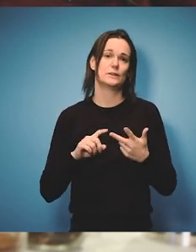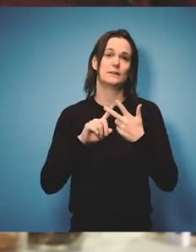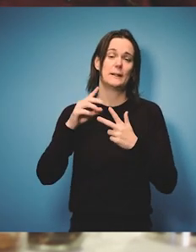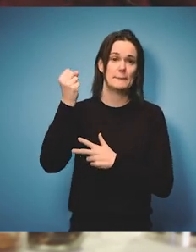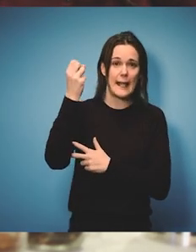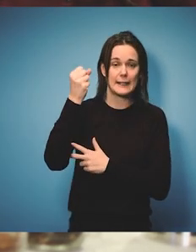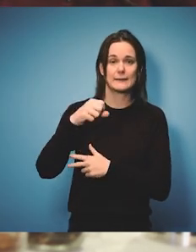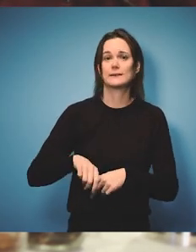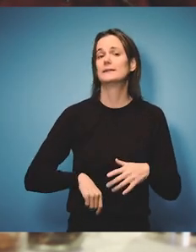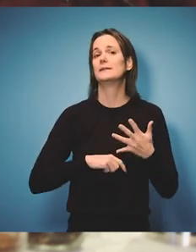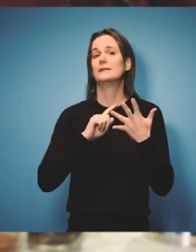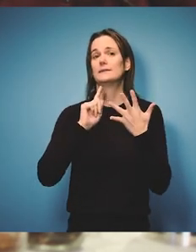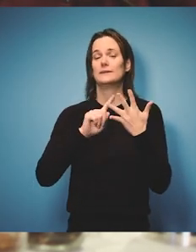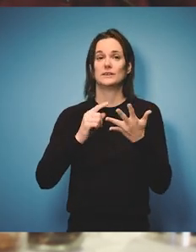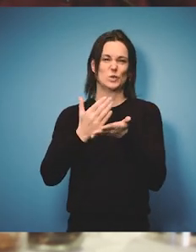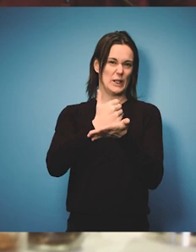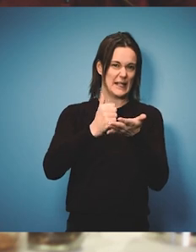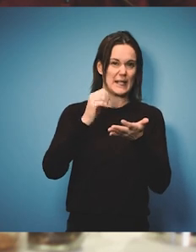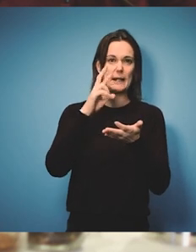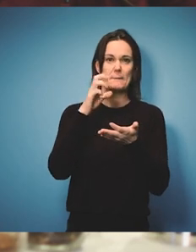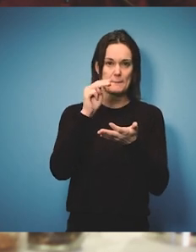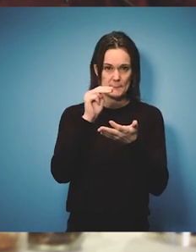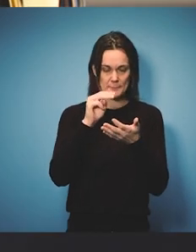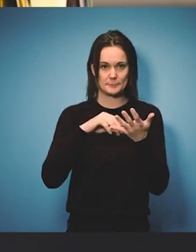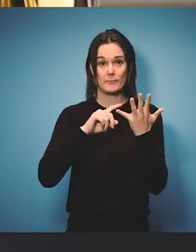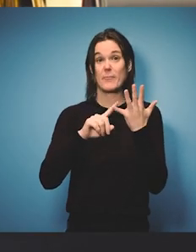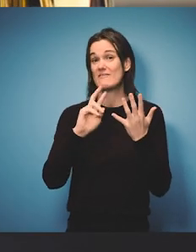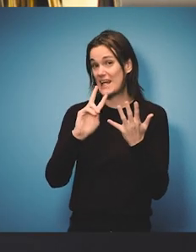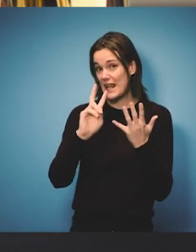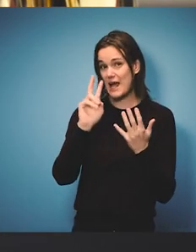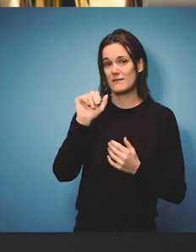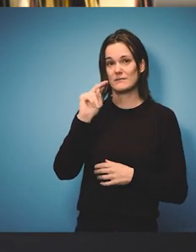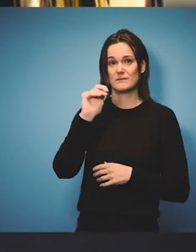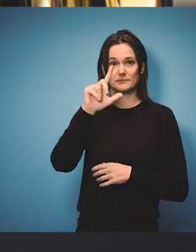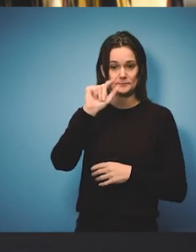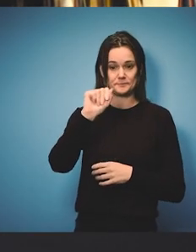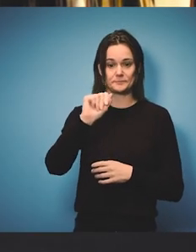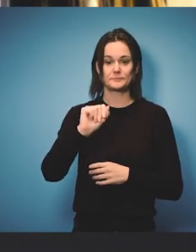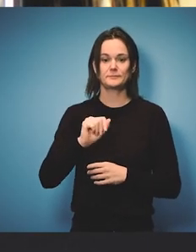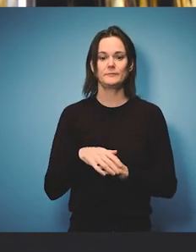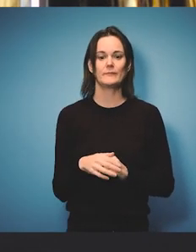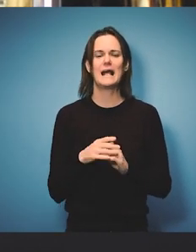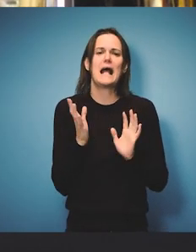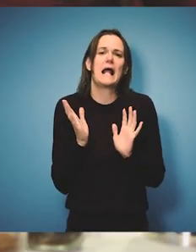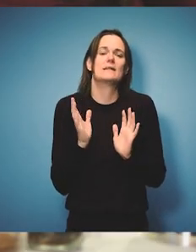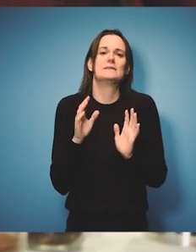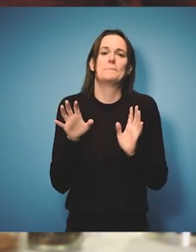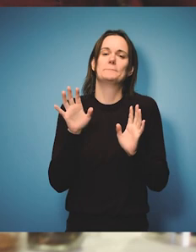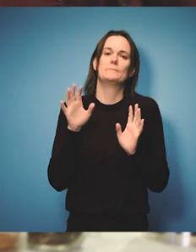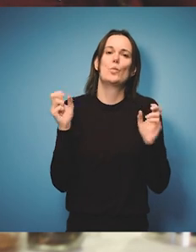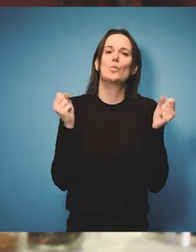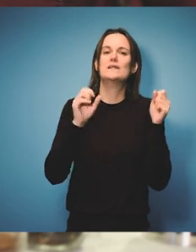some sugar, you're gonna get some milk, and you're gonna get some cream. You're gonna have a little bit of vanilla, hopefully. And then we've also got a little bit of